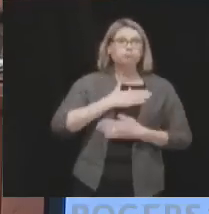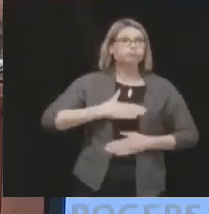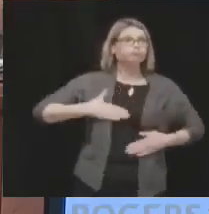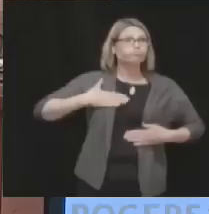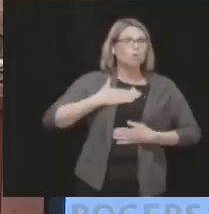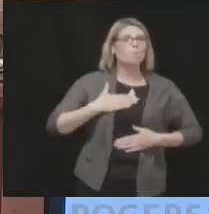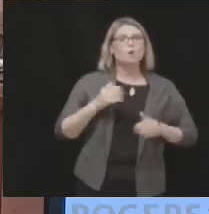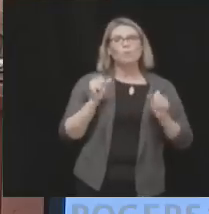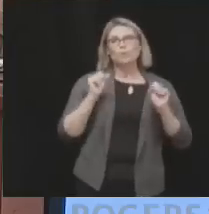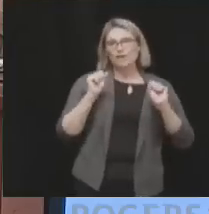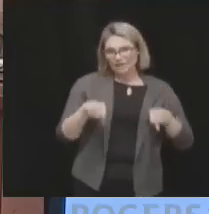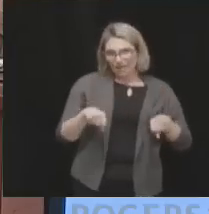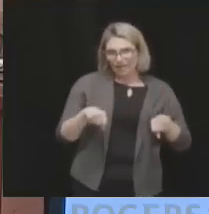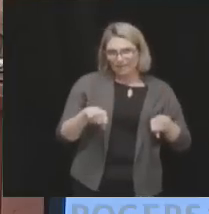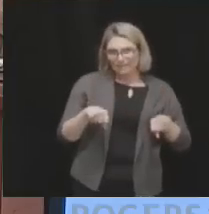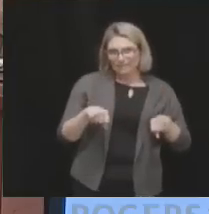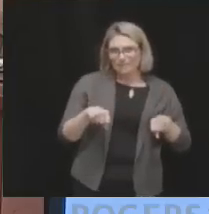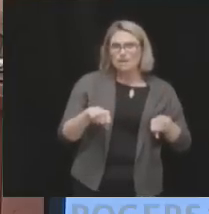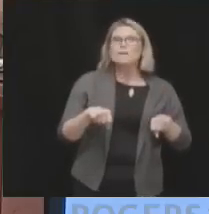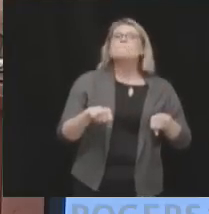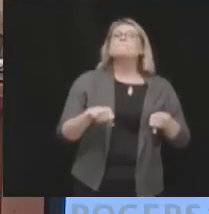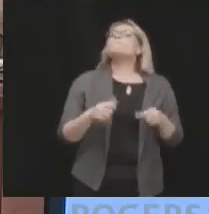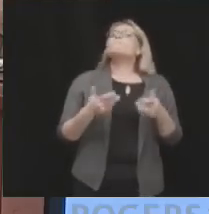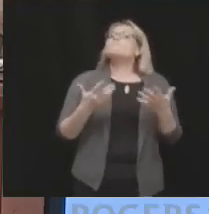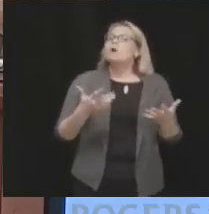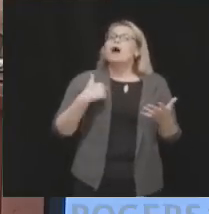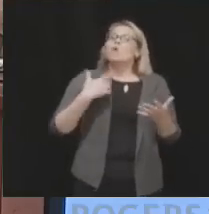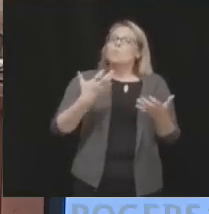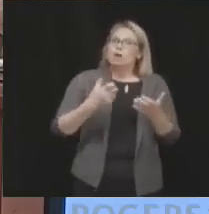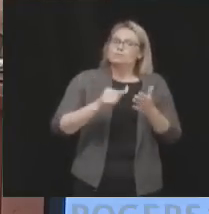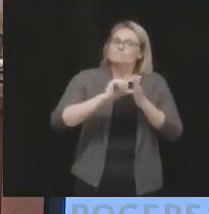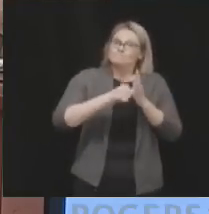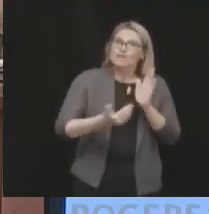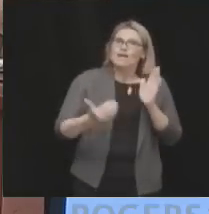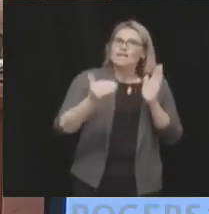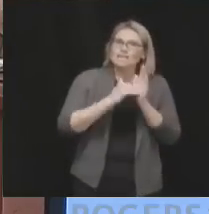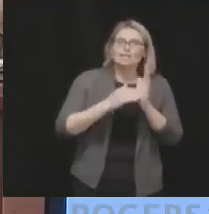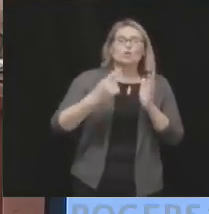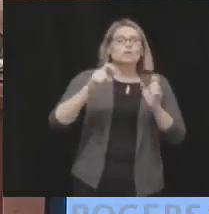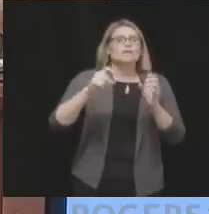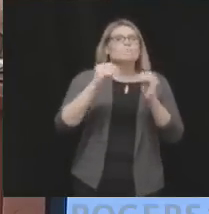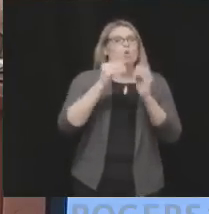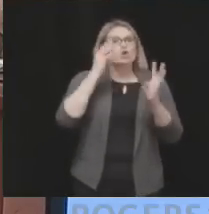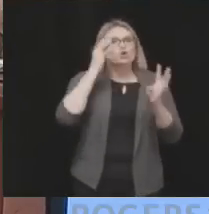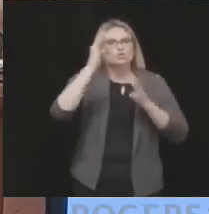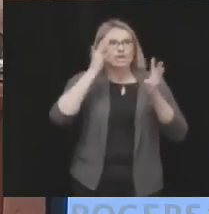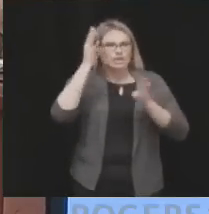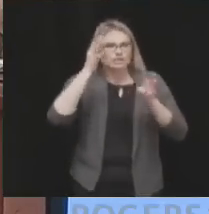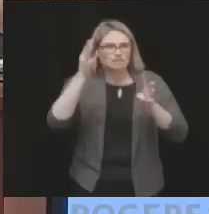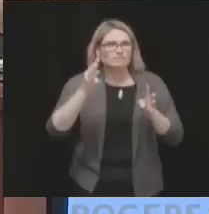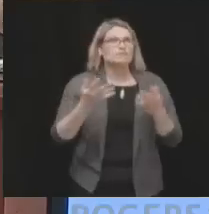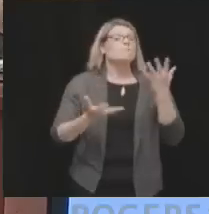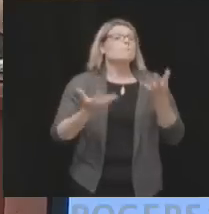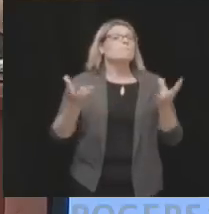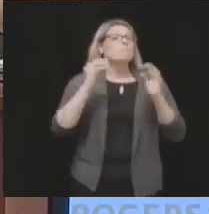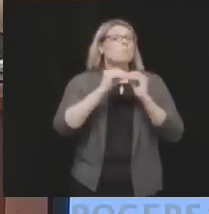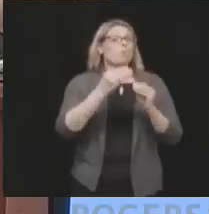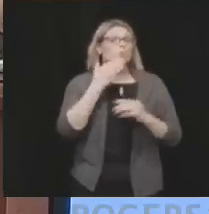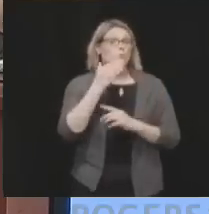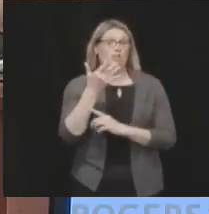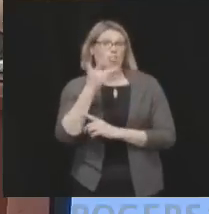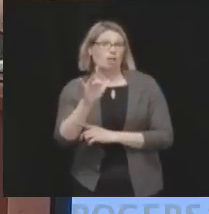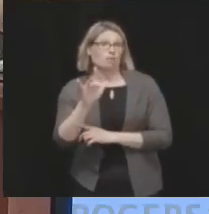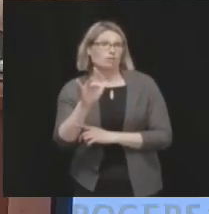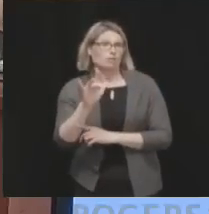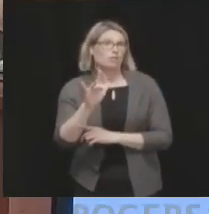Austin. Yeah, thank you, Andrew. It's certainly a difficult position, I think, to